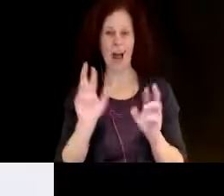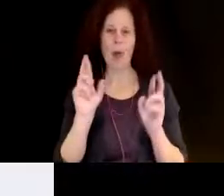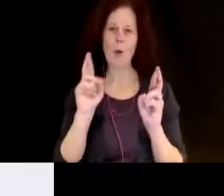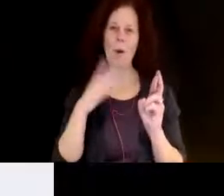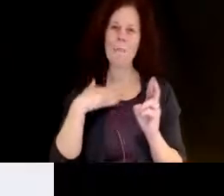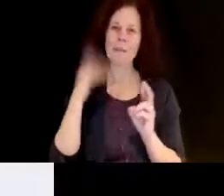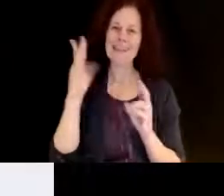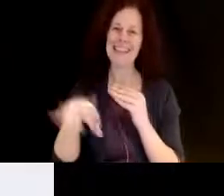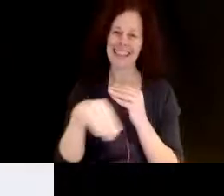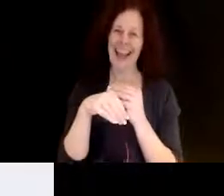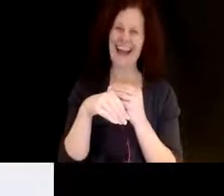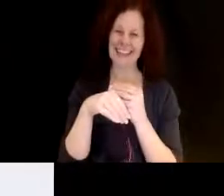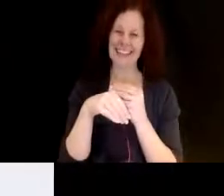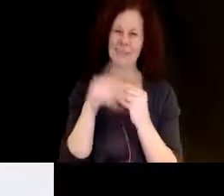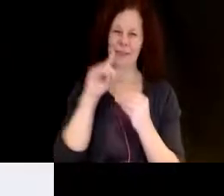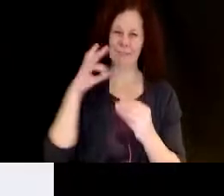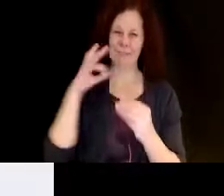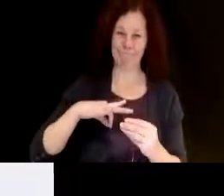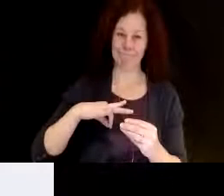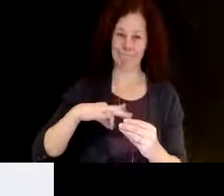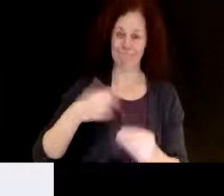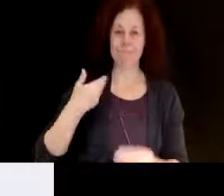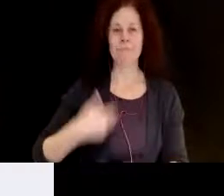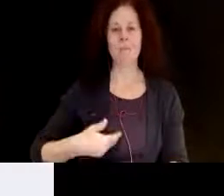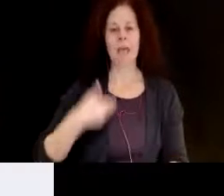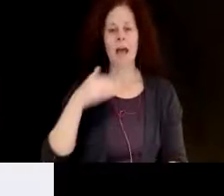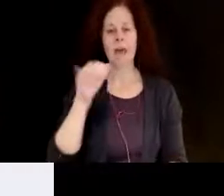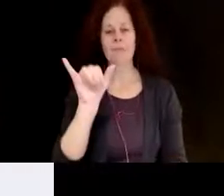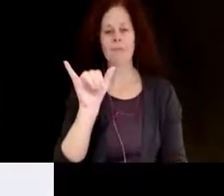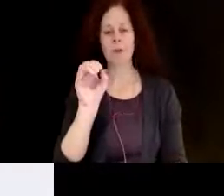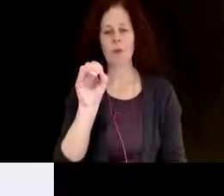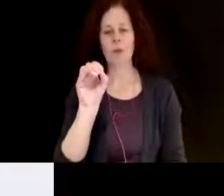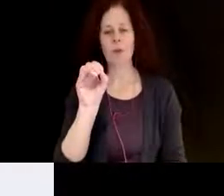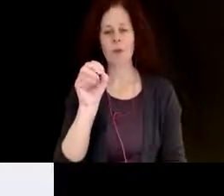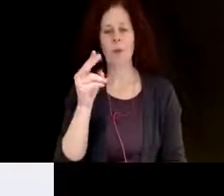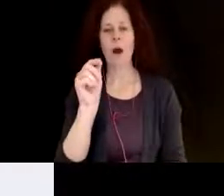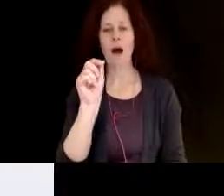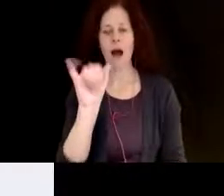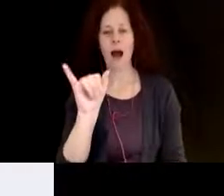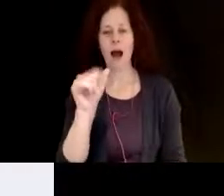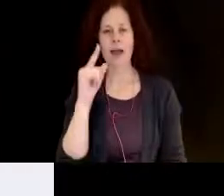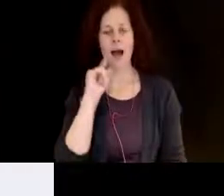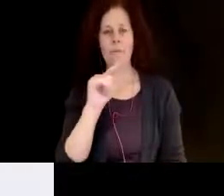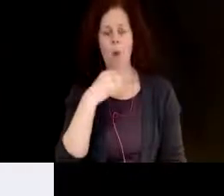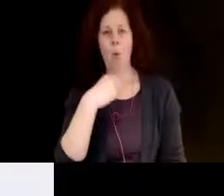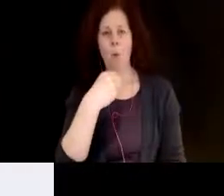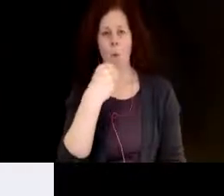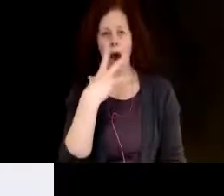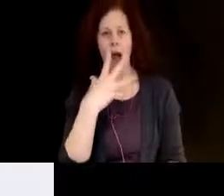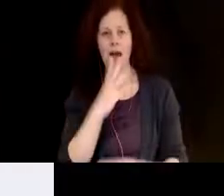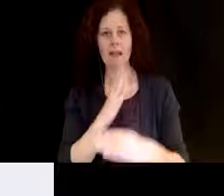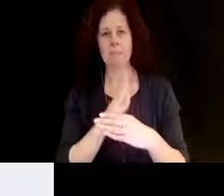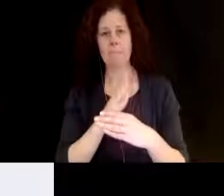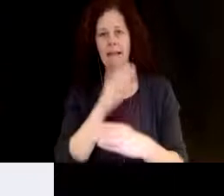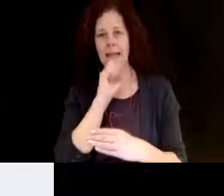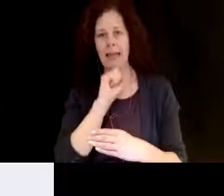I'm Yochai Eisenberg, and I'm a white middle-aged male with short brown hair, wearing a blue button-down shirt